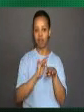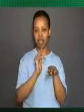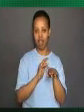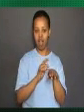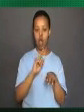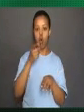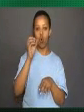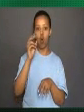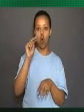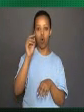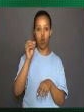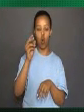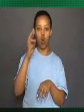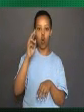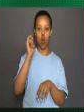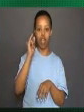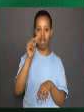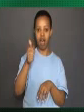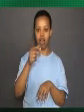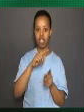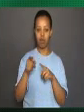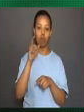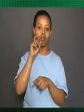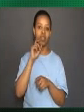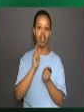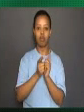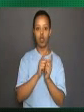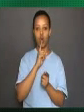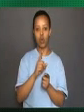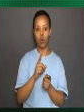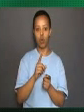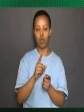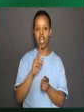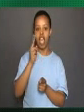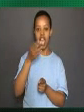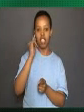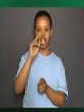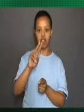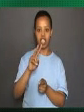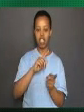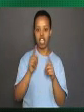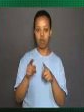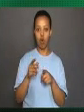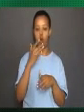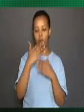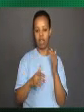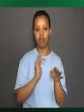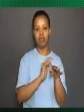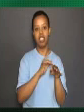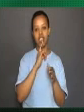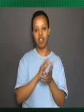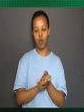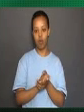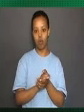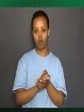contact. Gonorrhea is spread by sexual intercourse. HIV can be spread